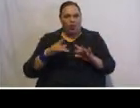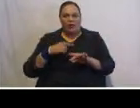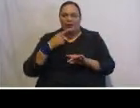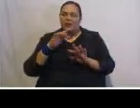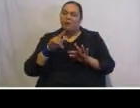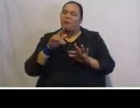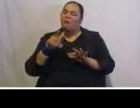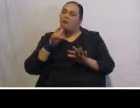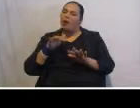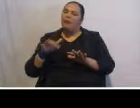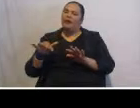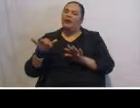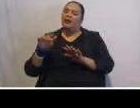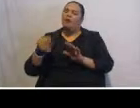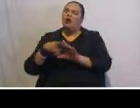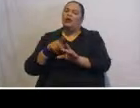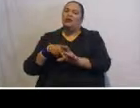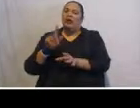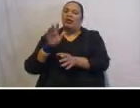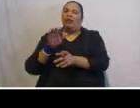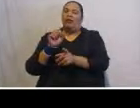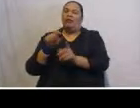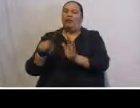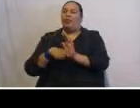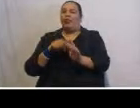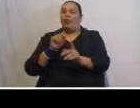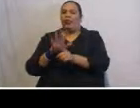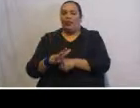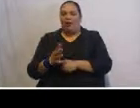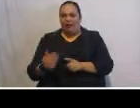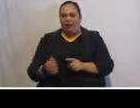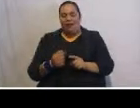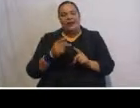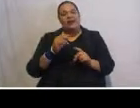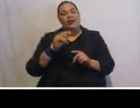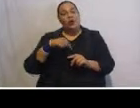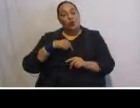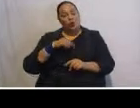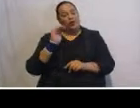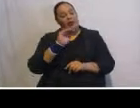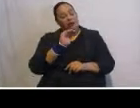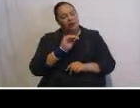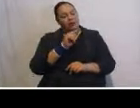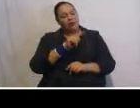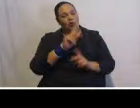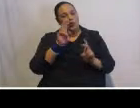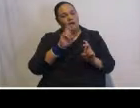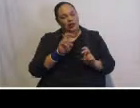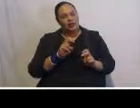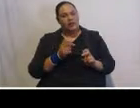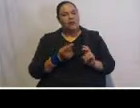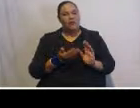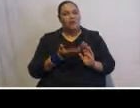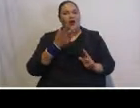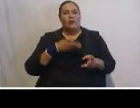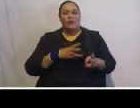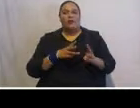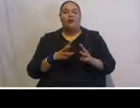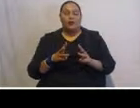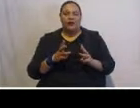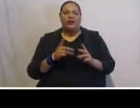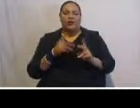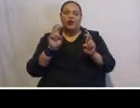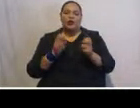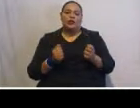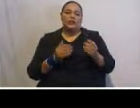public participation. SAFC is calling for a review of electricity pricing methodologies and the electricity